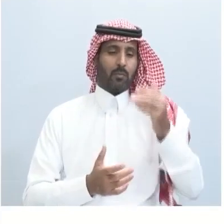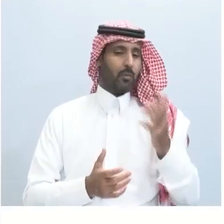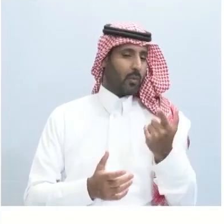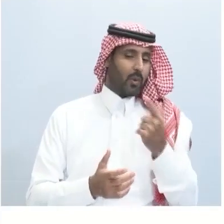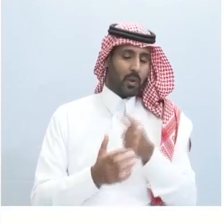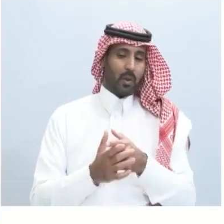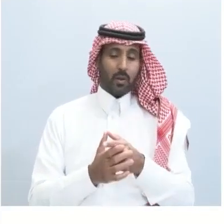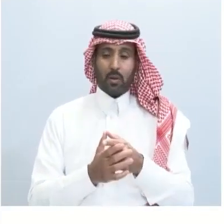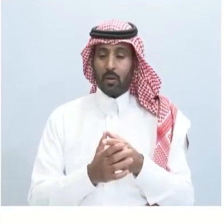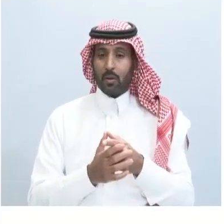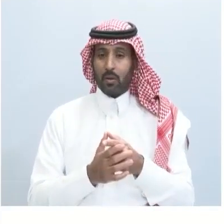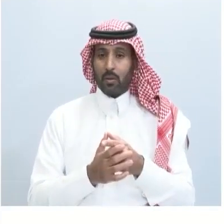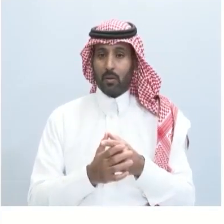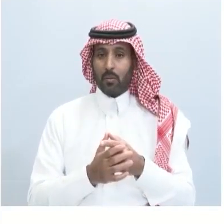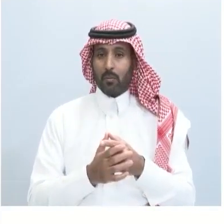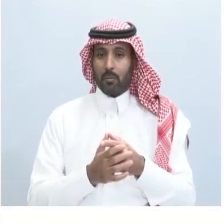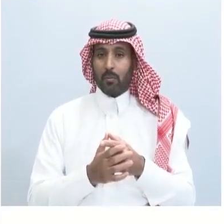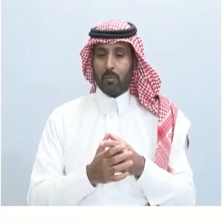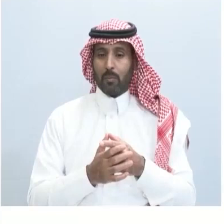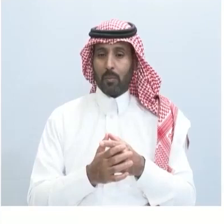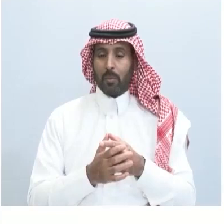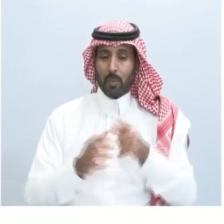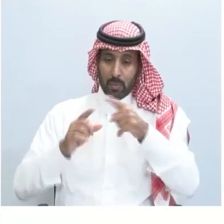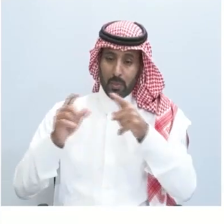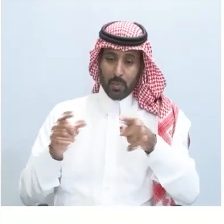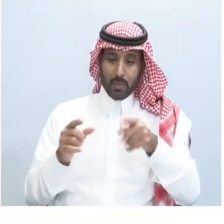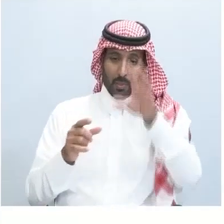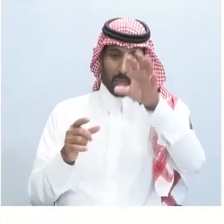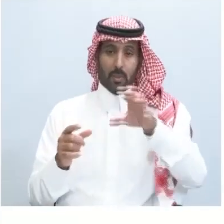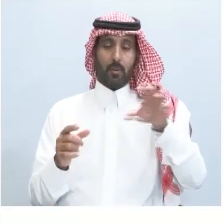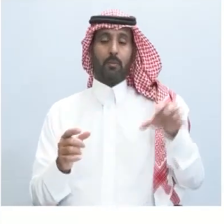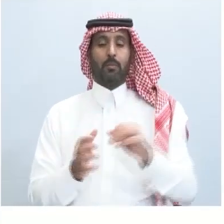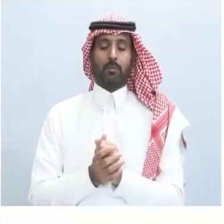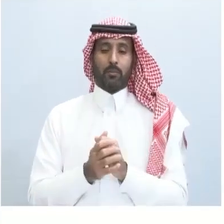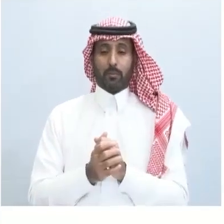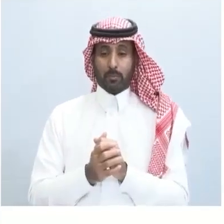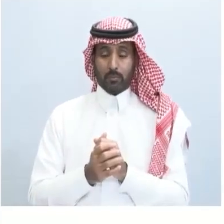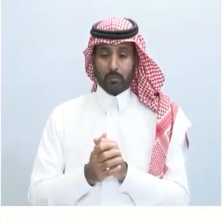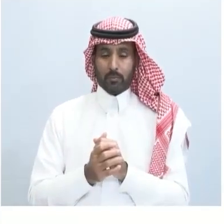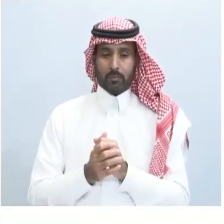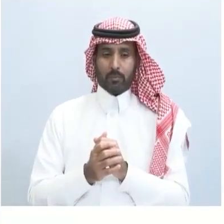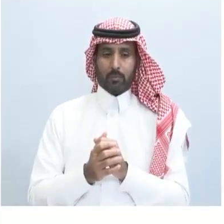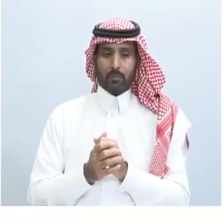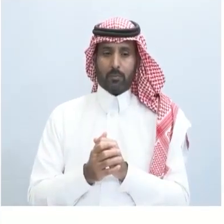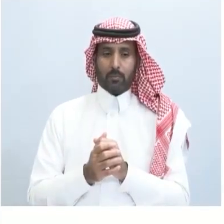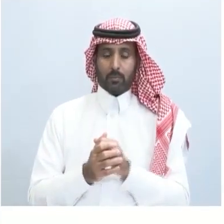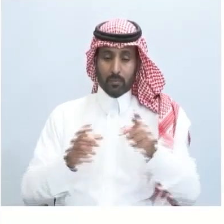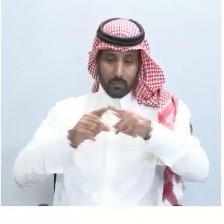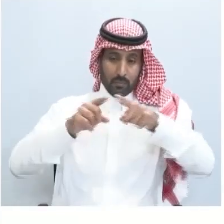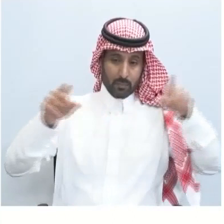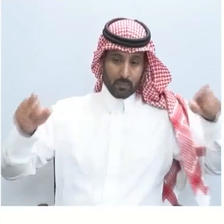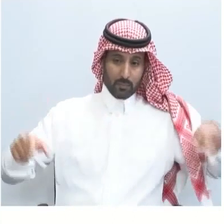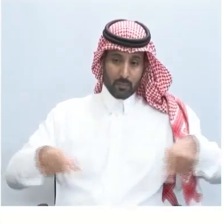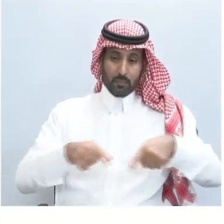what's the correct heading here from the box? So let's see the answer here. It's the